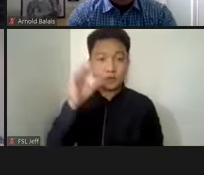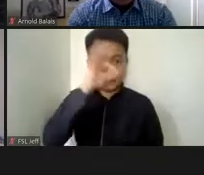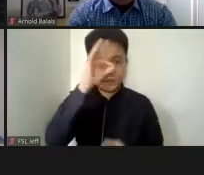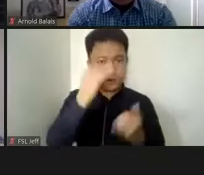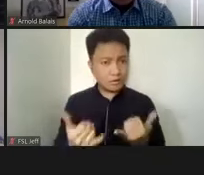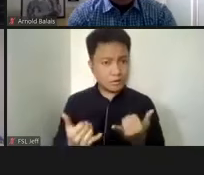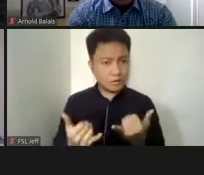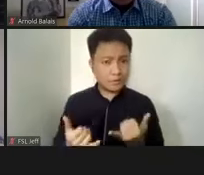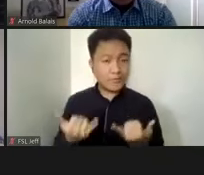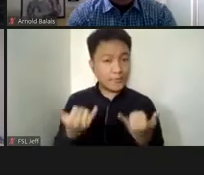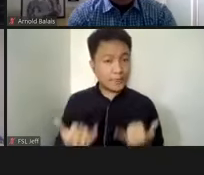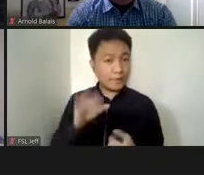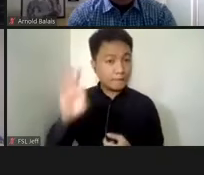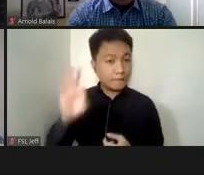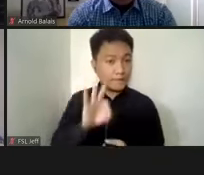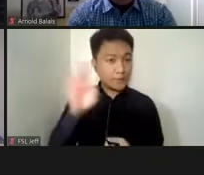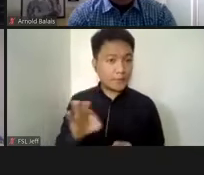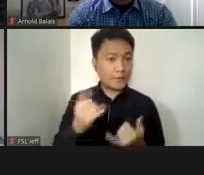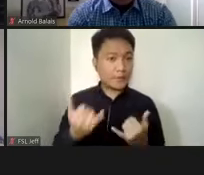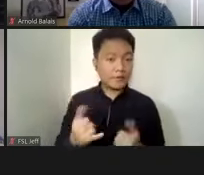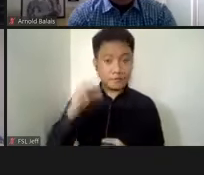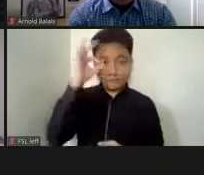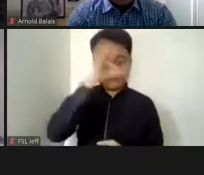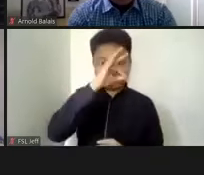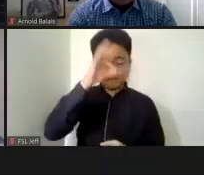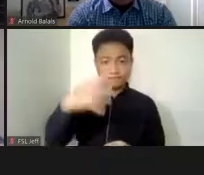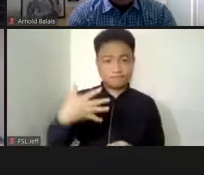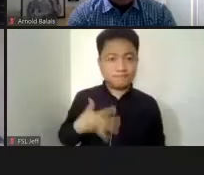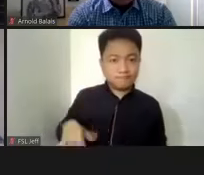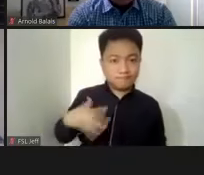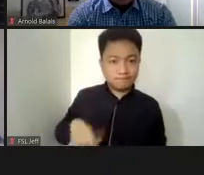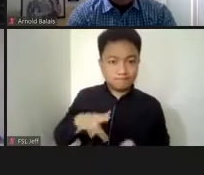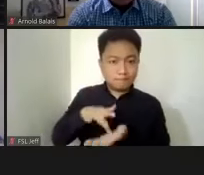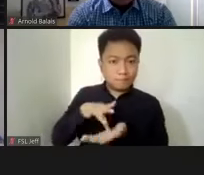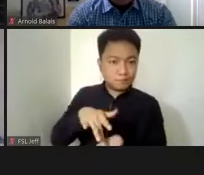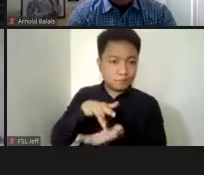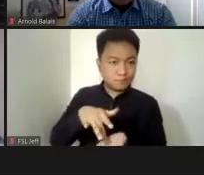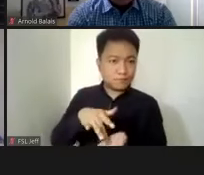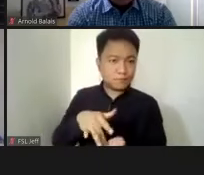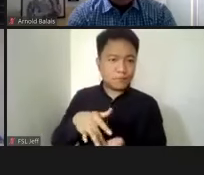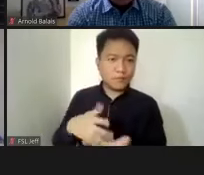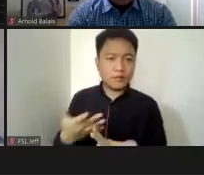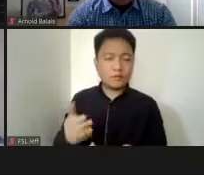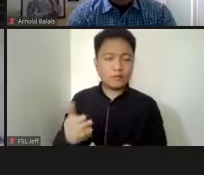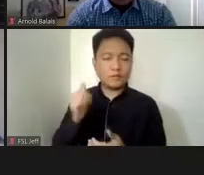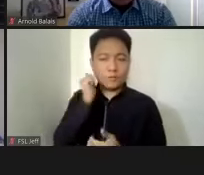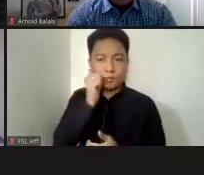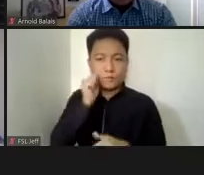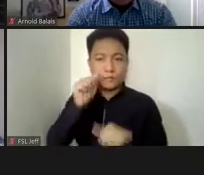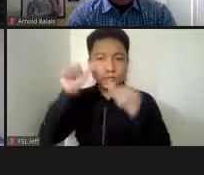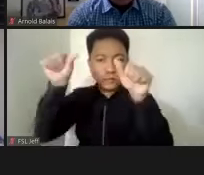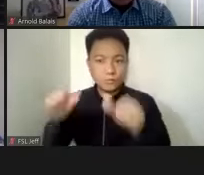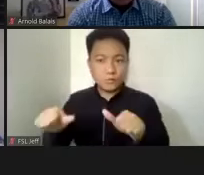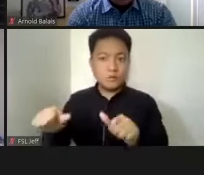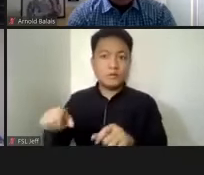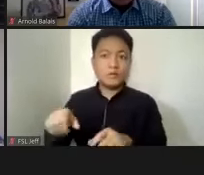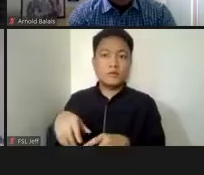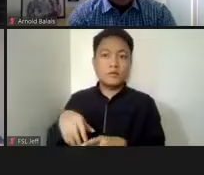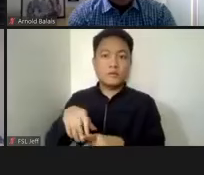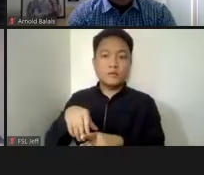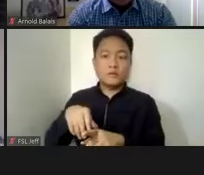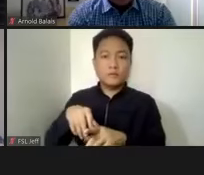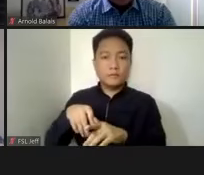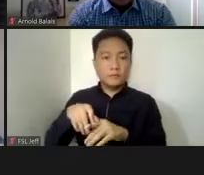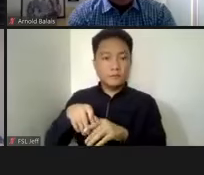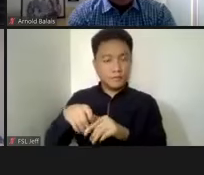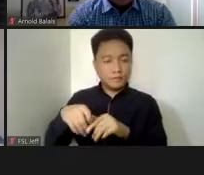on social media any product, no, that's made in the Philippines. The Love Local movement is really on the rise, and we